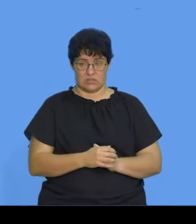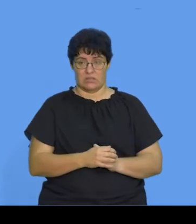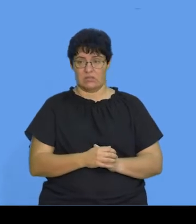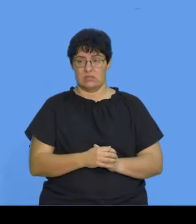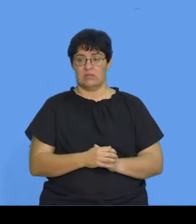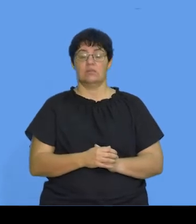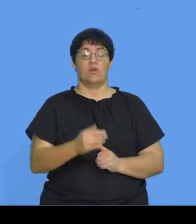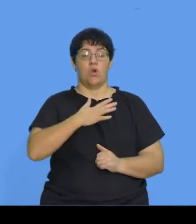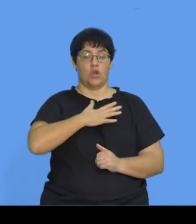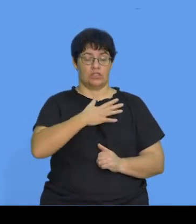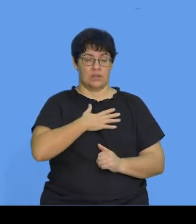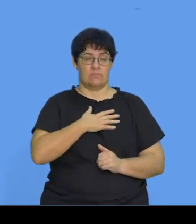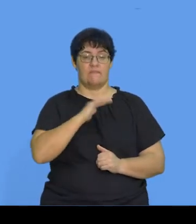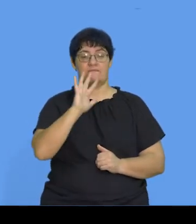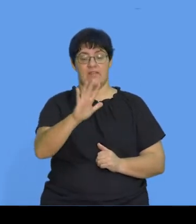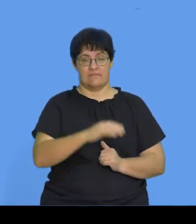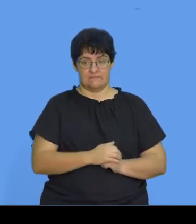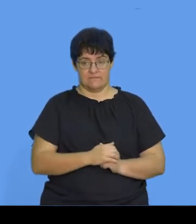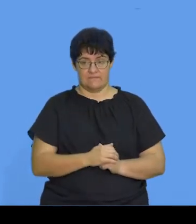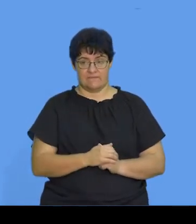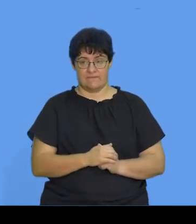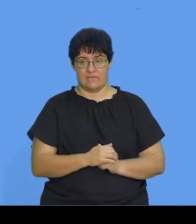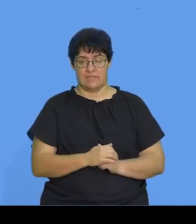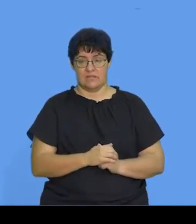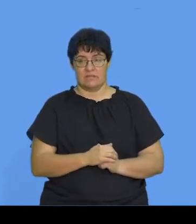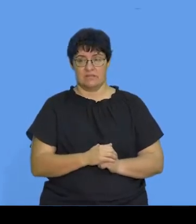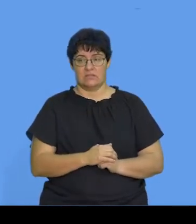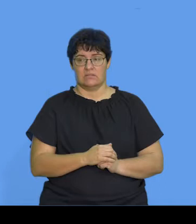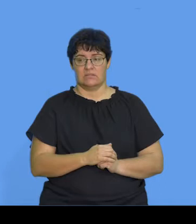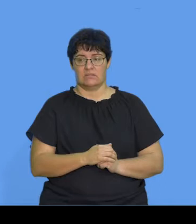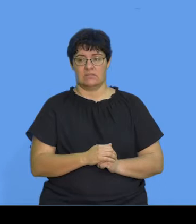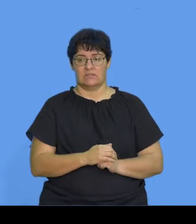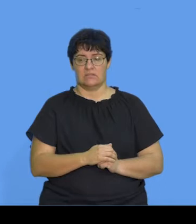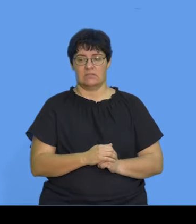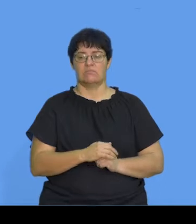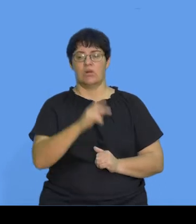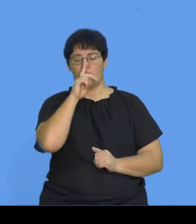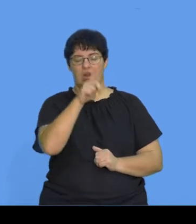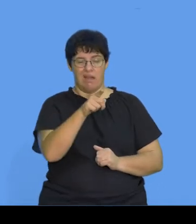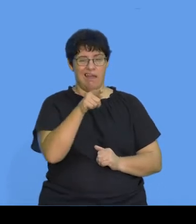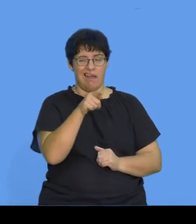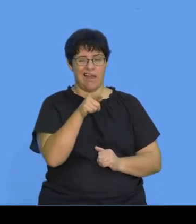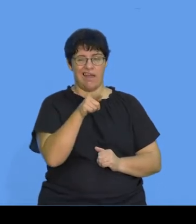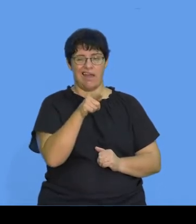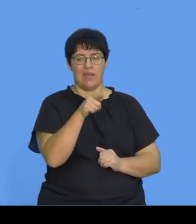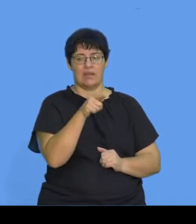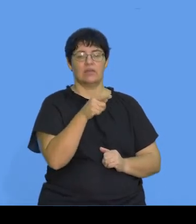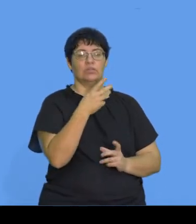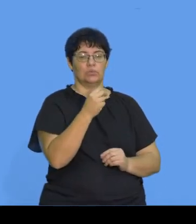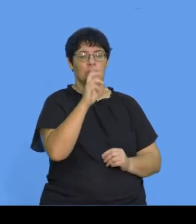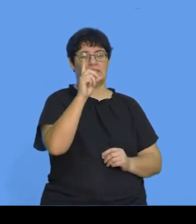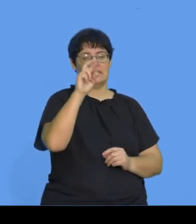hydrogen, and how many oxygen? 5 again. Okay, we're going to look at this one. We see this